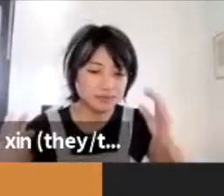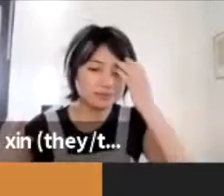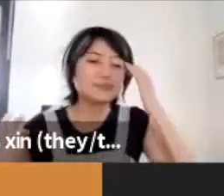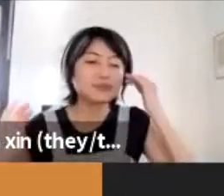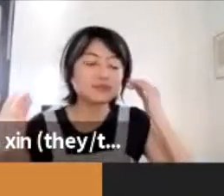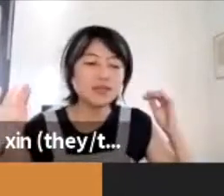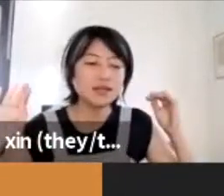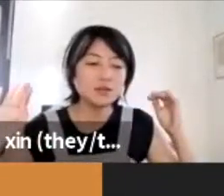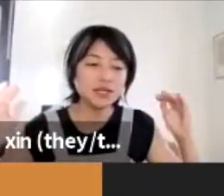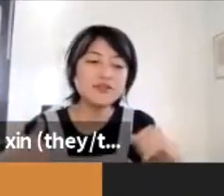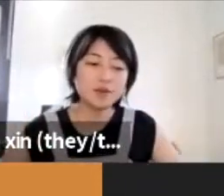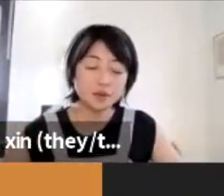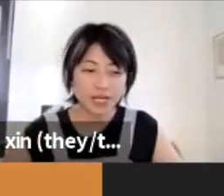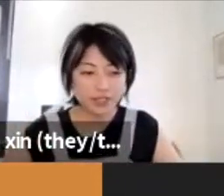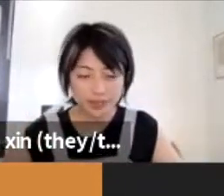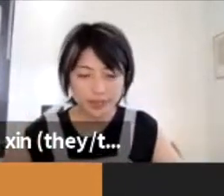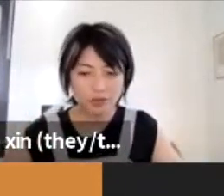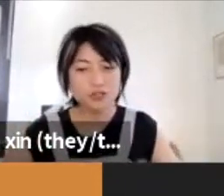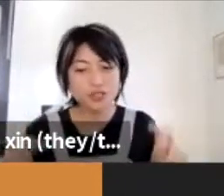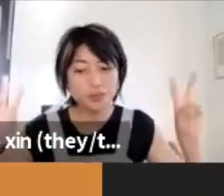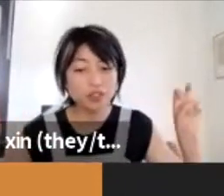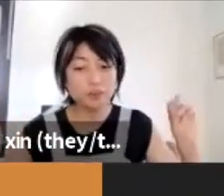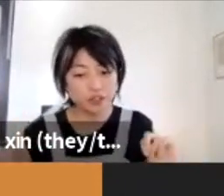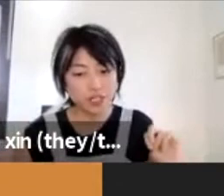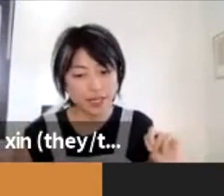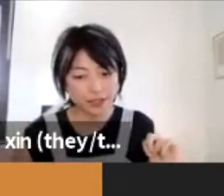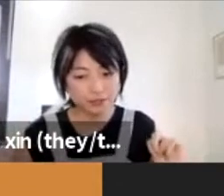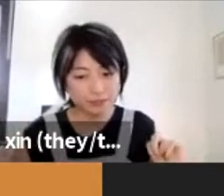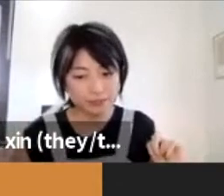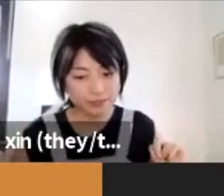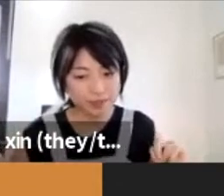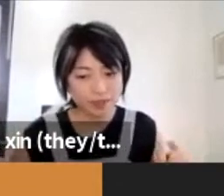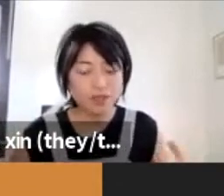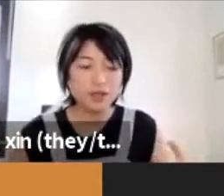But we're on the ephemeral channel right now, which is the peer-to-peer channel.